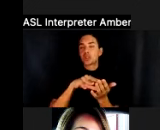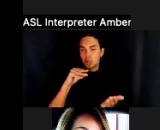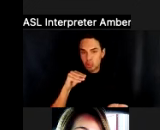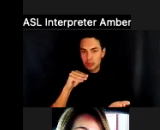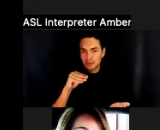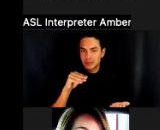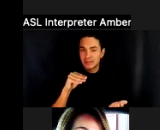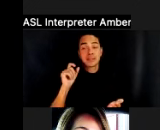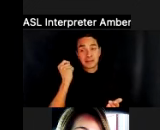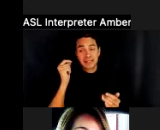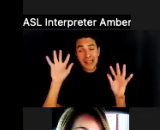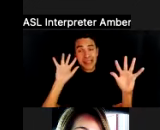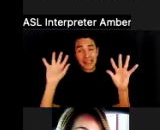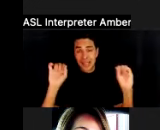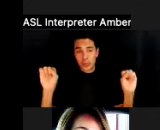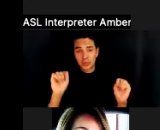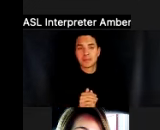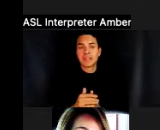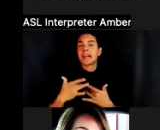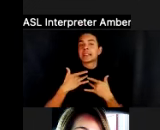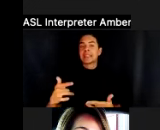to stand by without intervening.